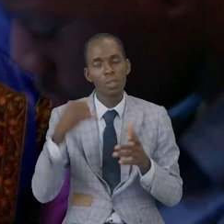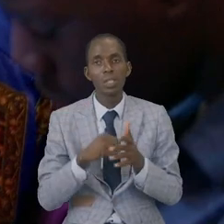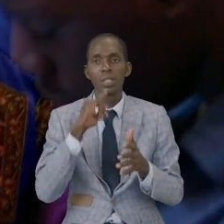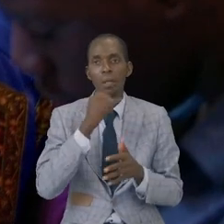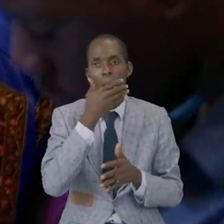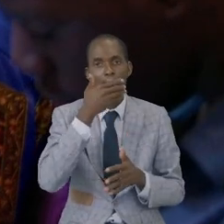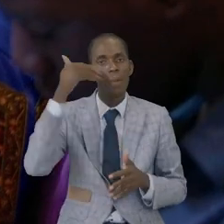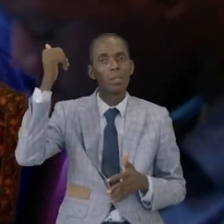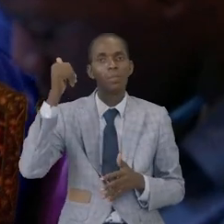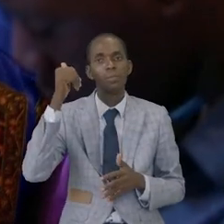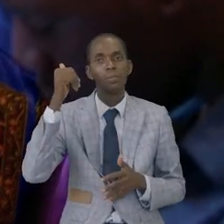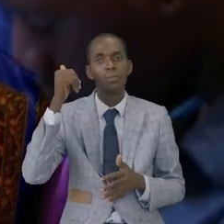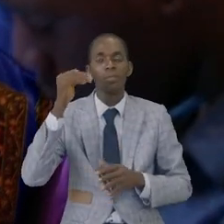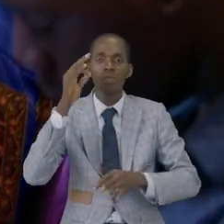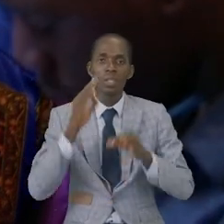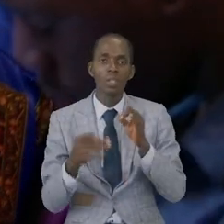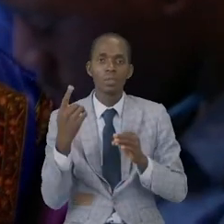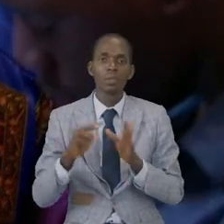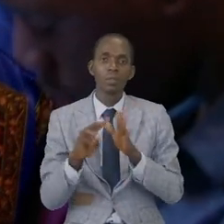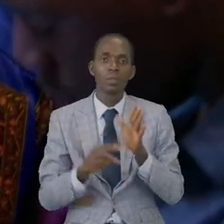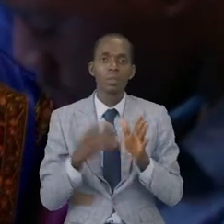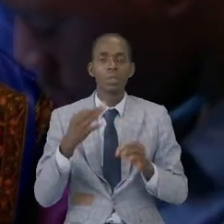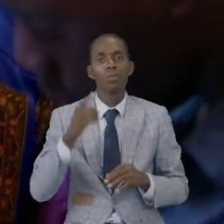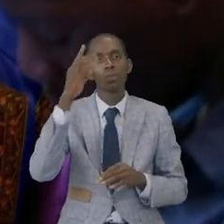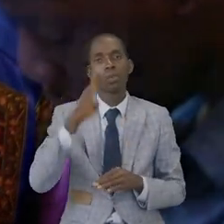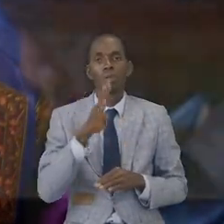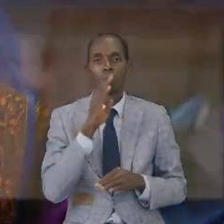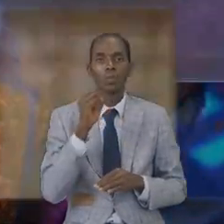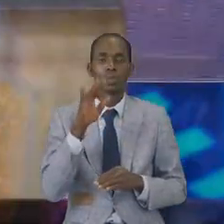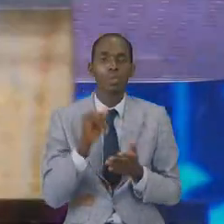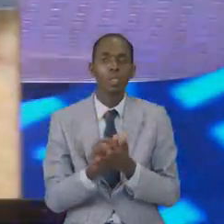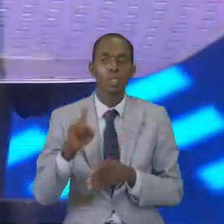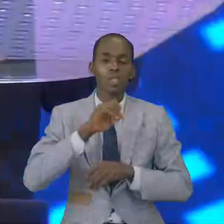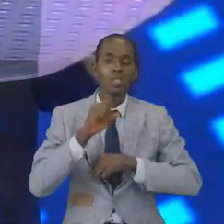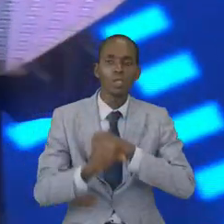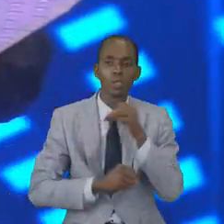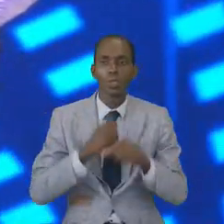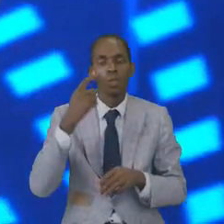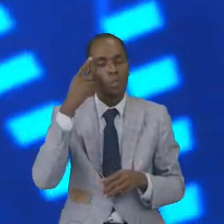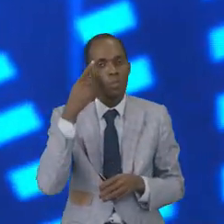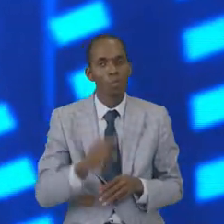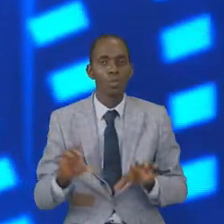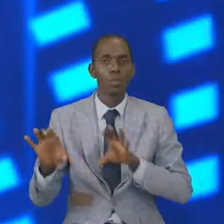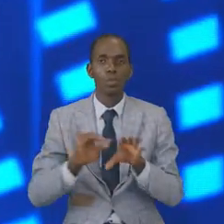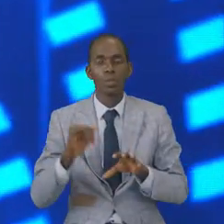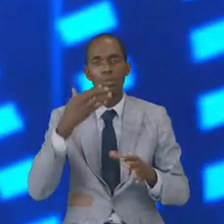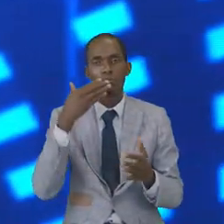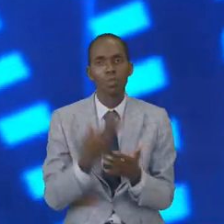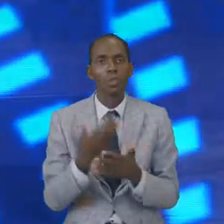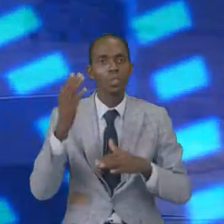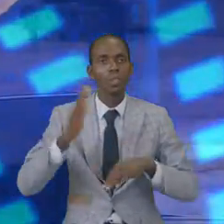better if the will of God be so that ye suffer for well doing than